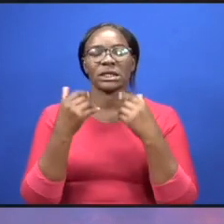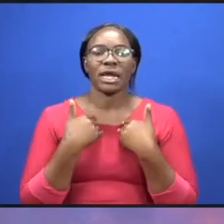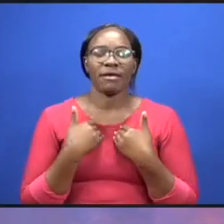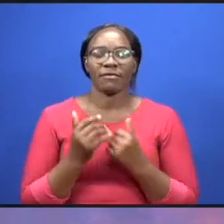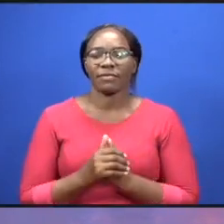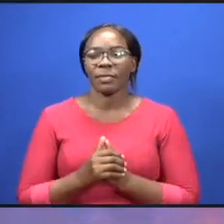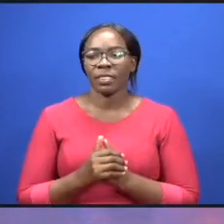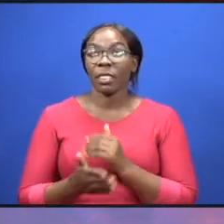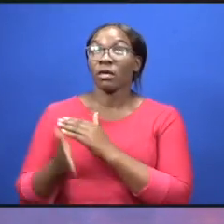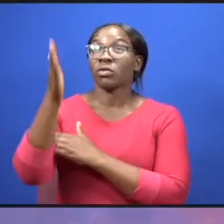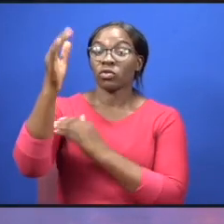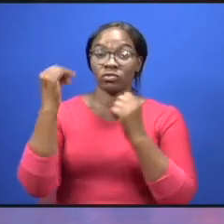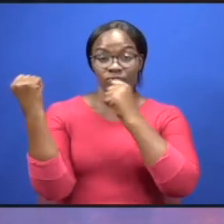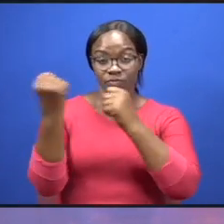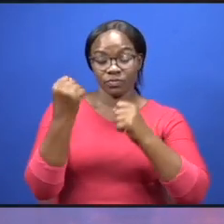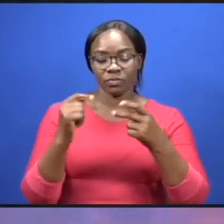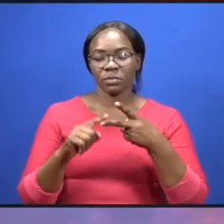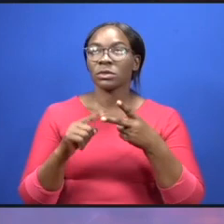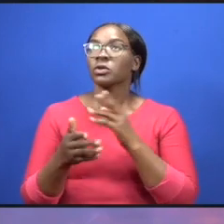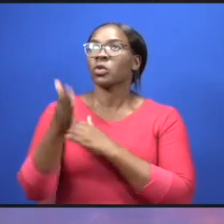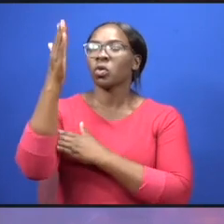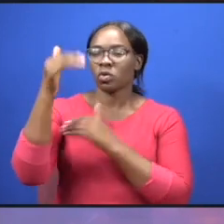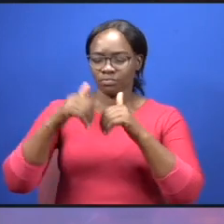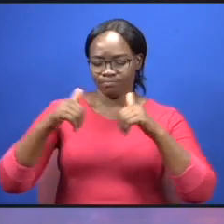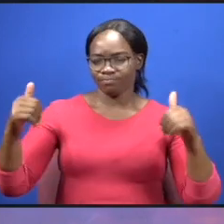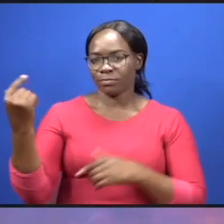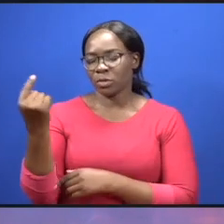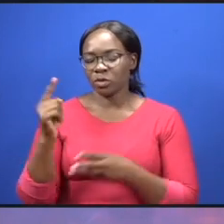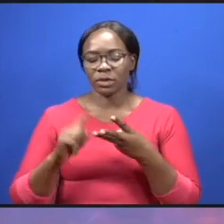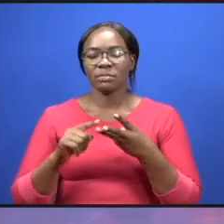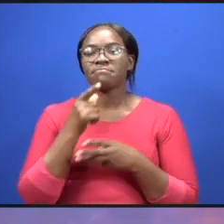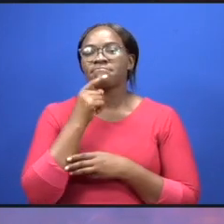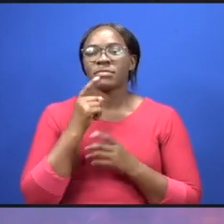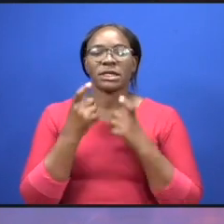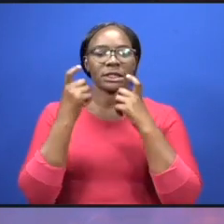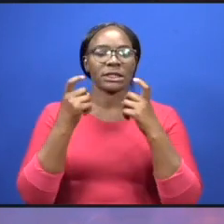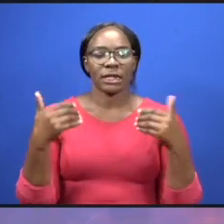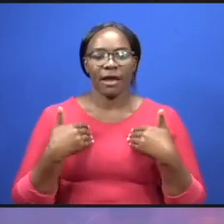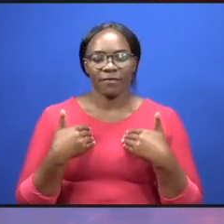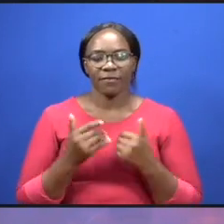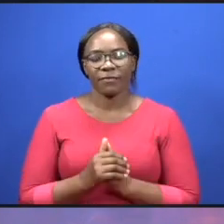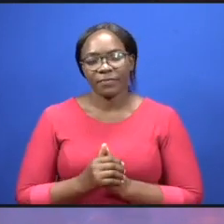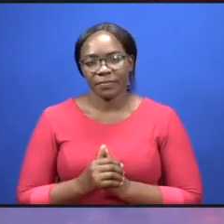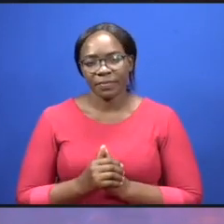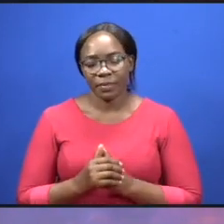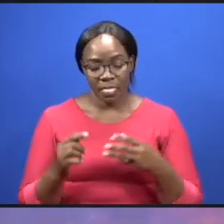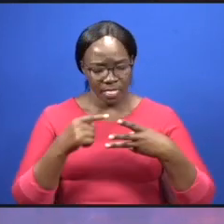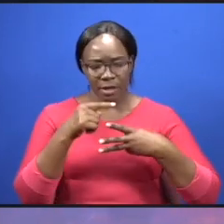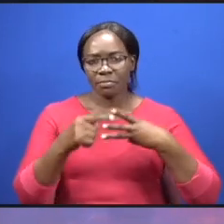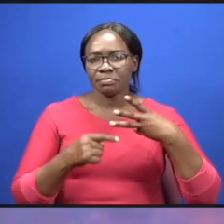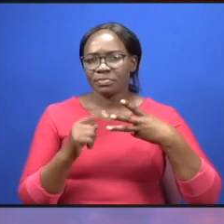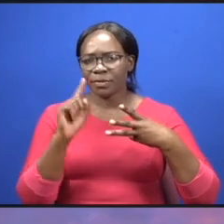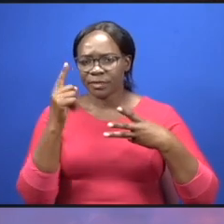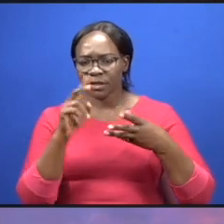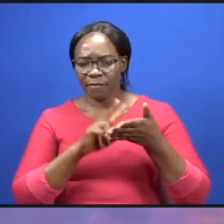One more time. God is sovereign. God is set apart. And man is sinful. In these verses, the very first